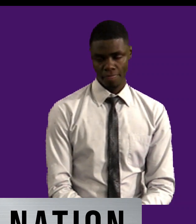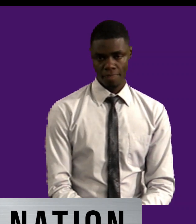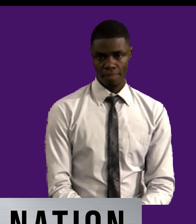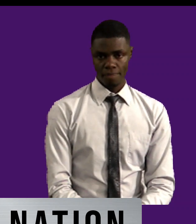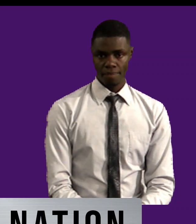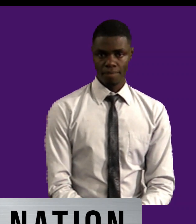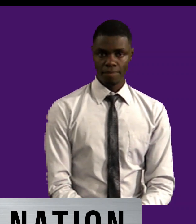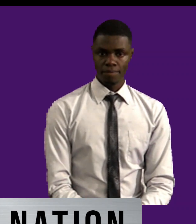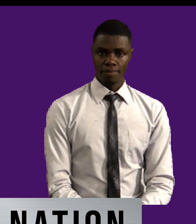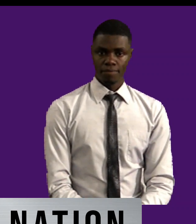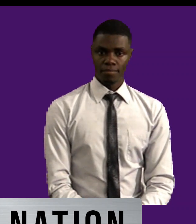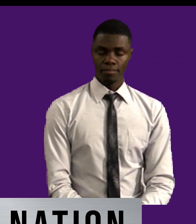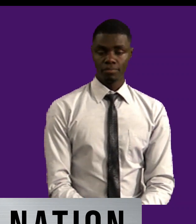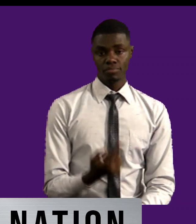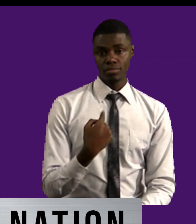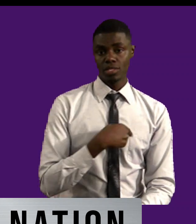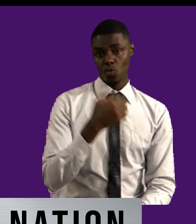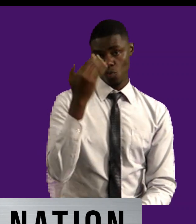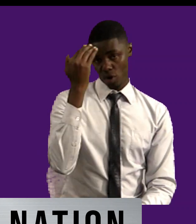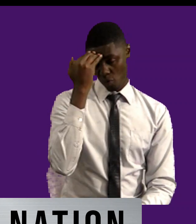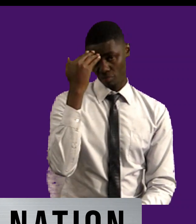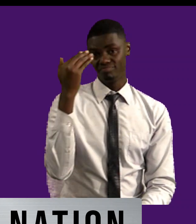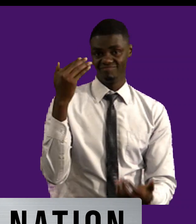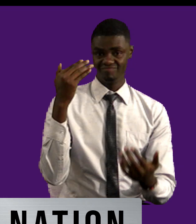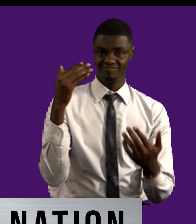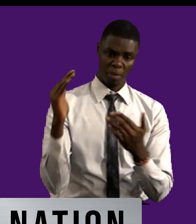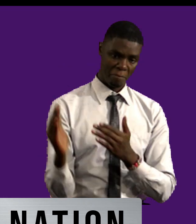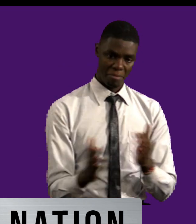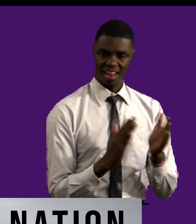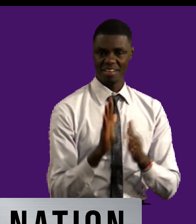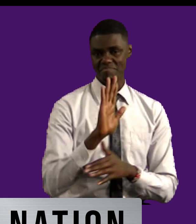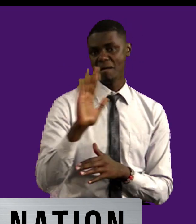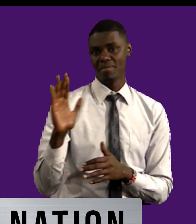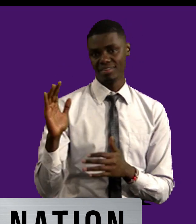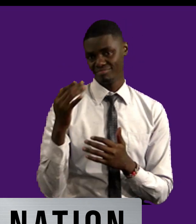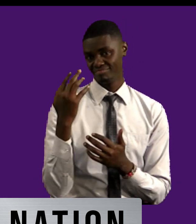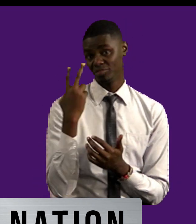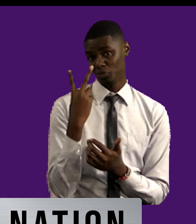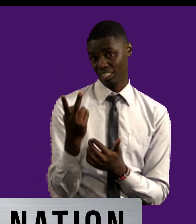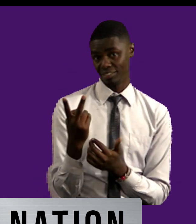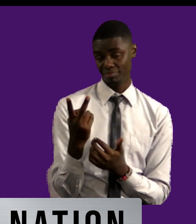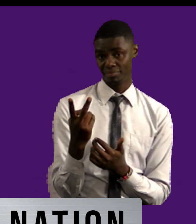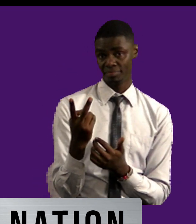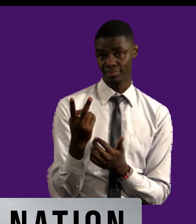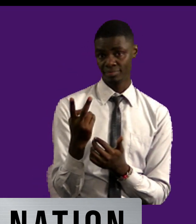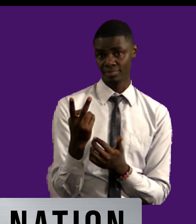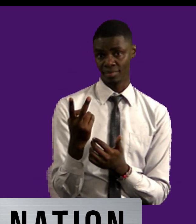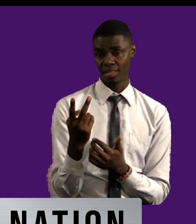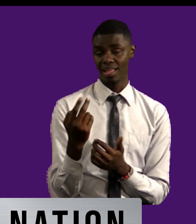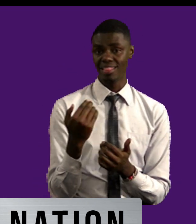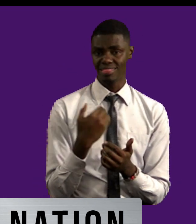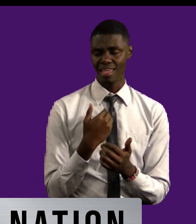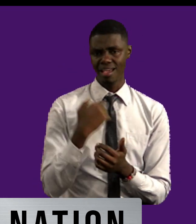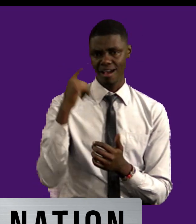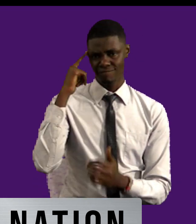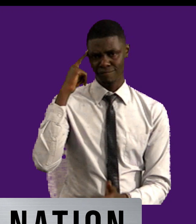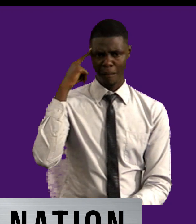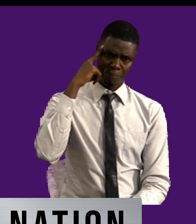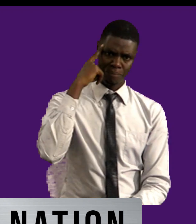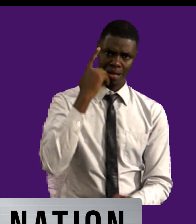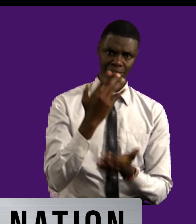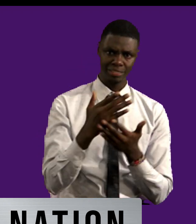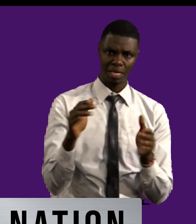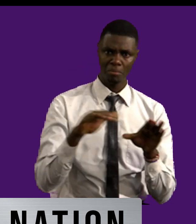You know, we know their tricks. Like now, you know, they have like coerced some of our